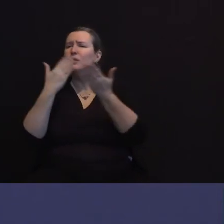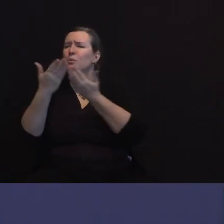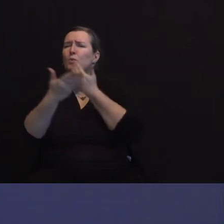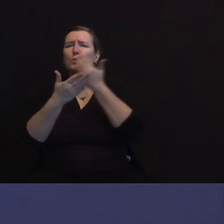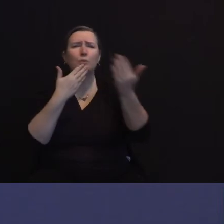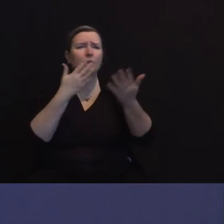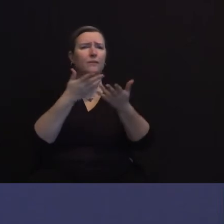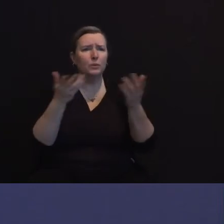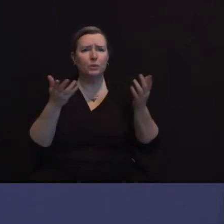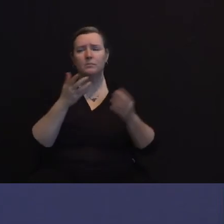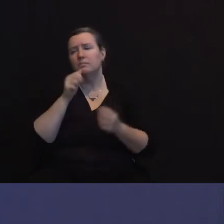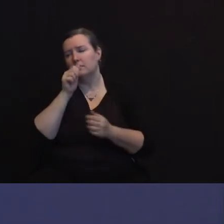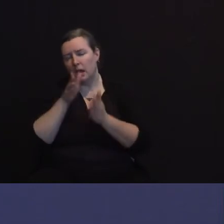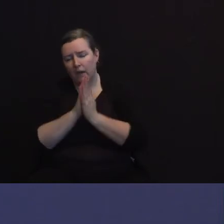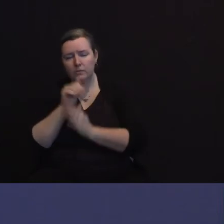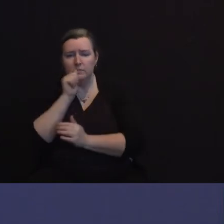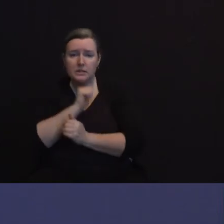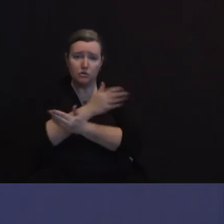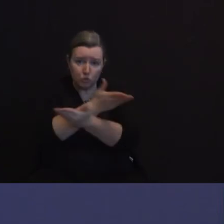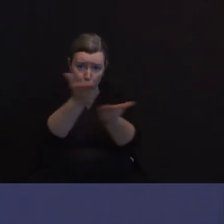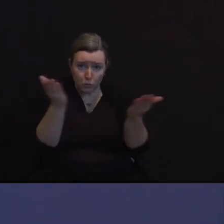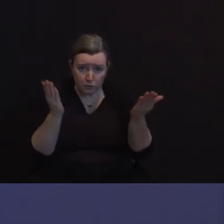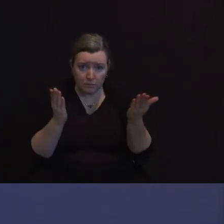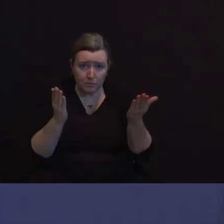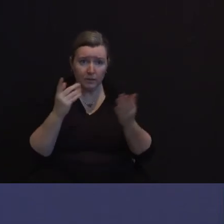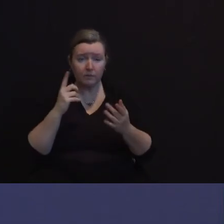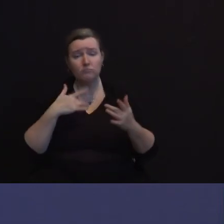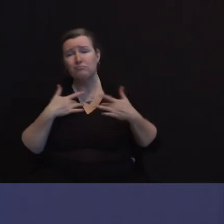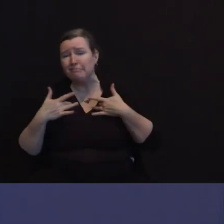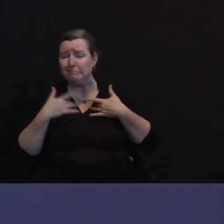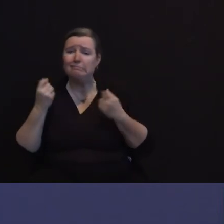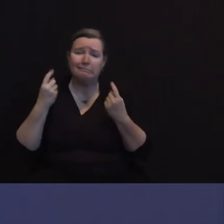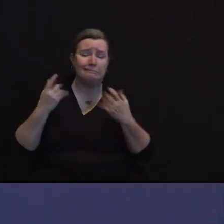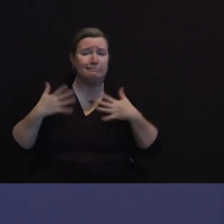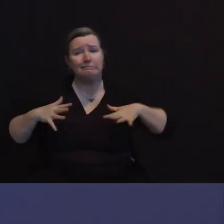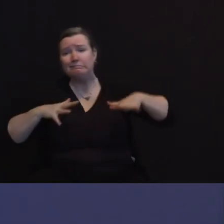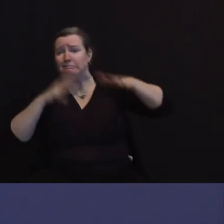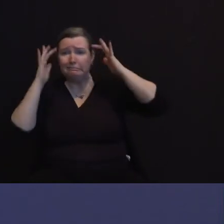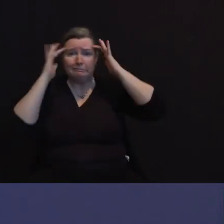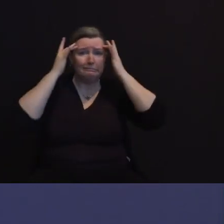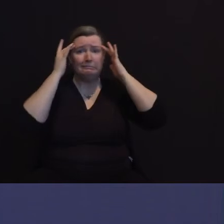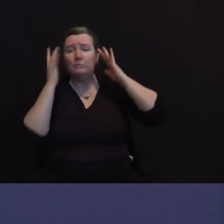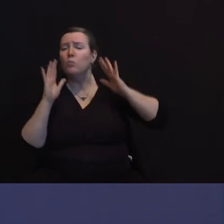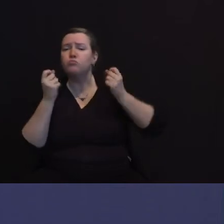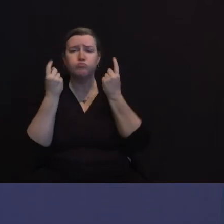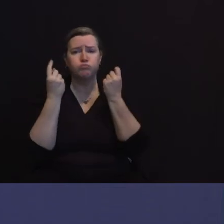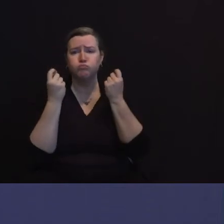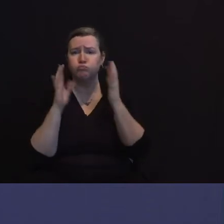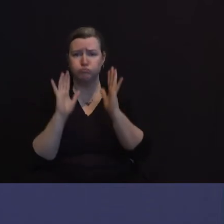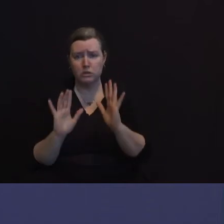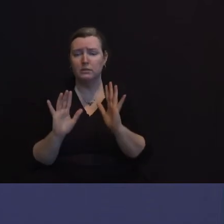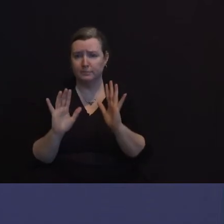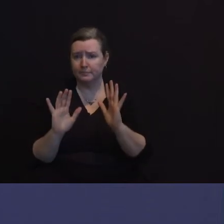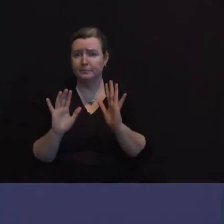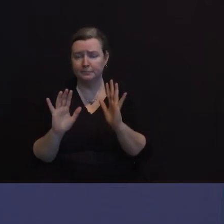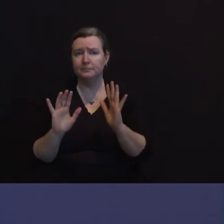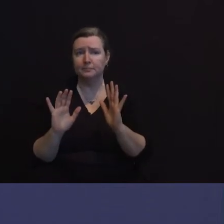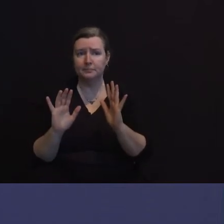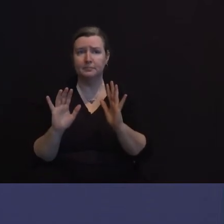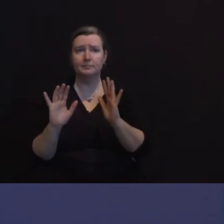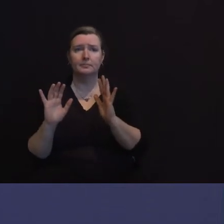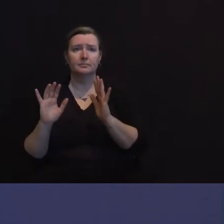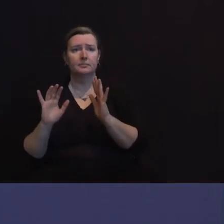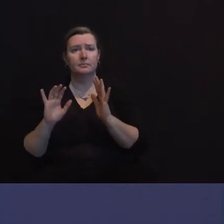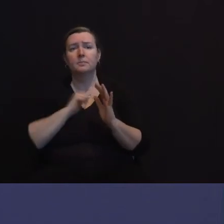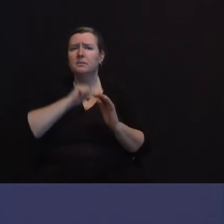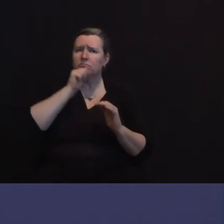lot of anxiety, and we completely get it. Some amount of patience here. I still think not only are the numbers going up in terms